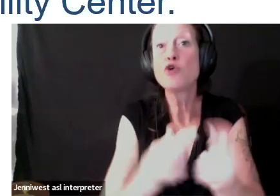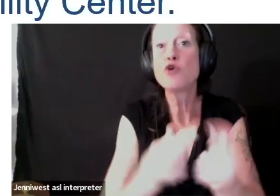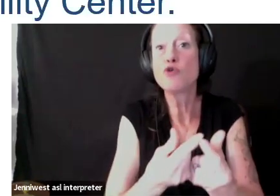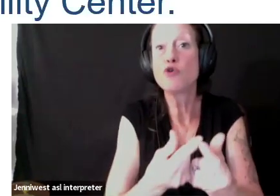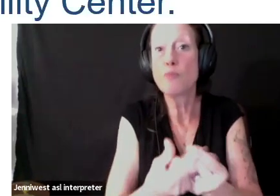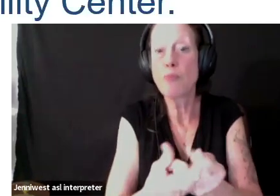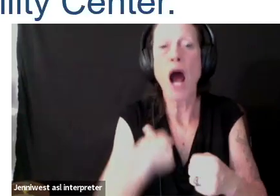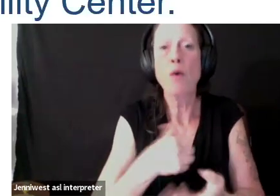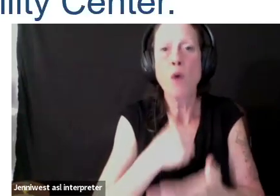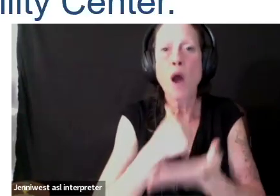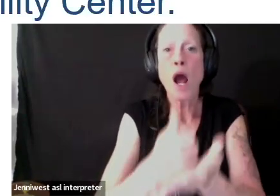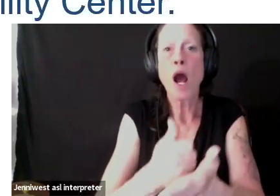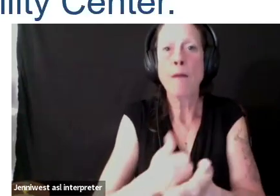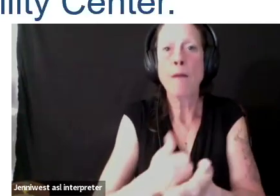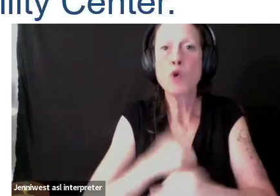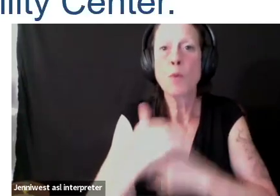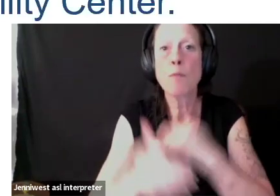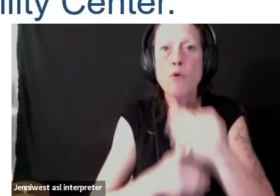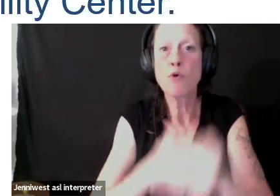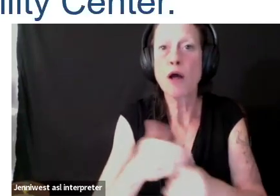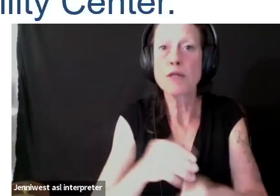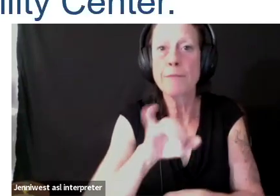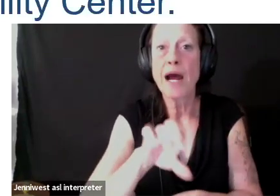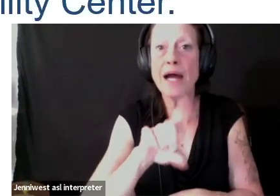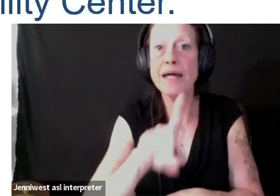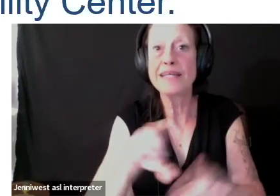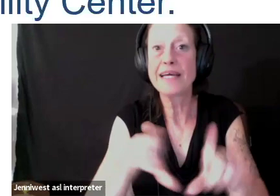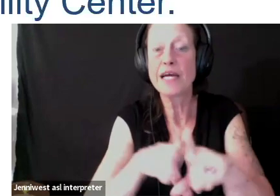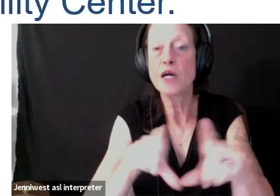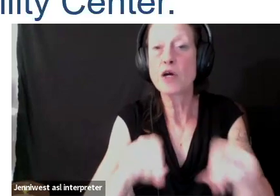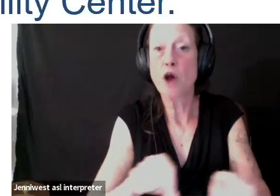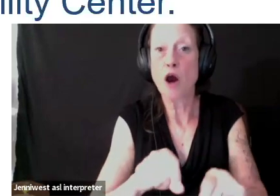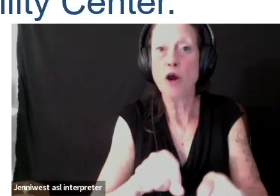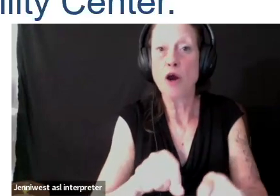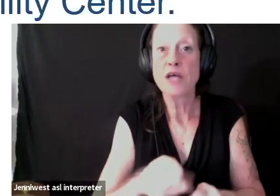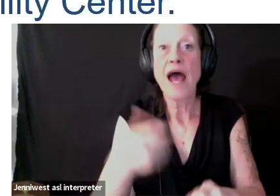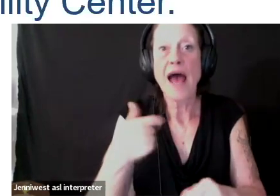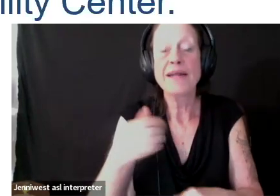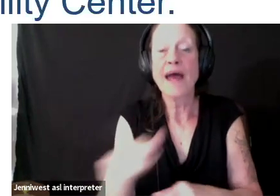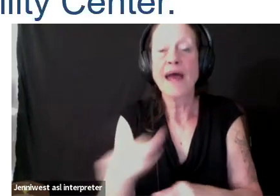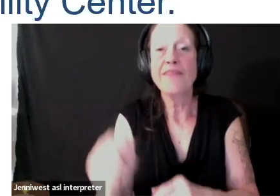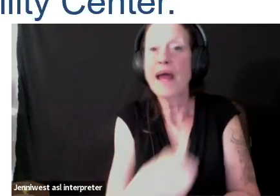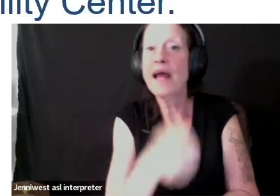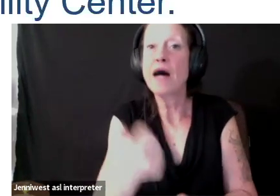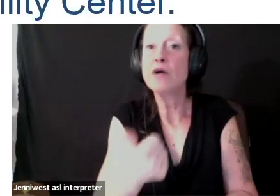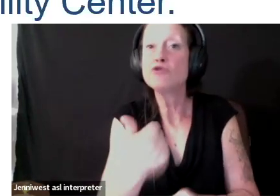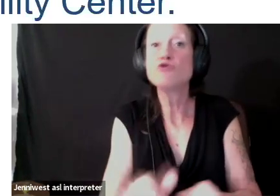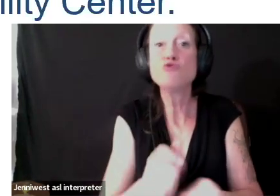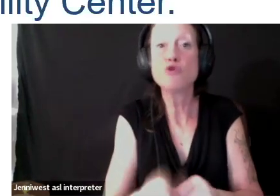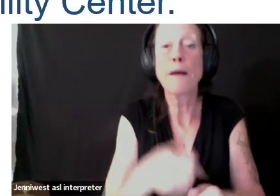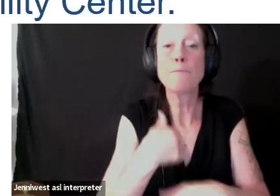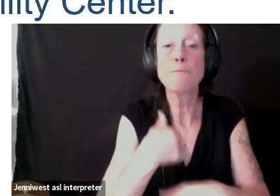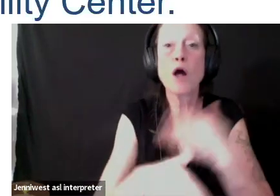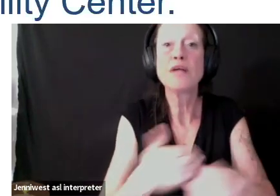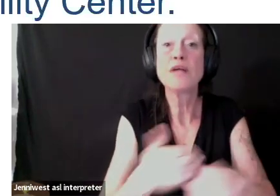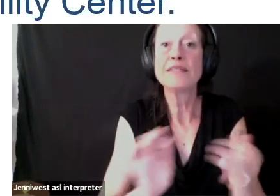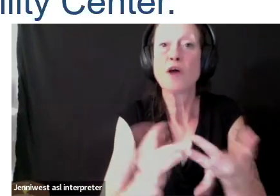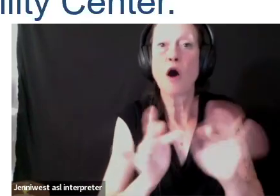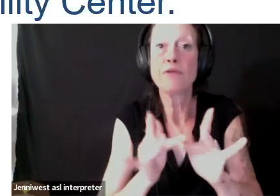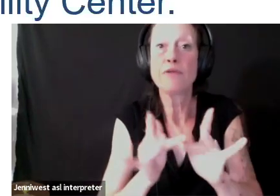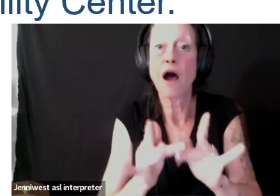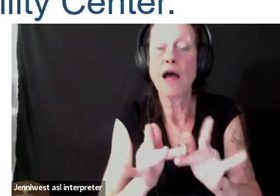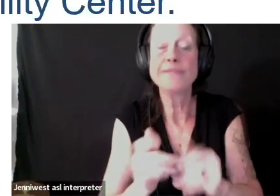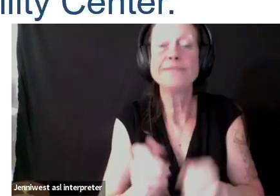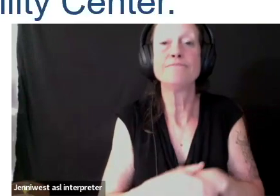to the schools and other locations, and I actually do group ID